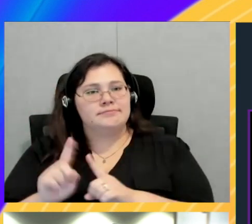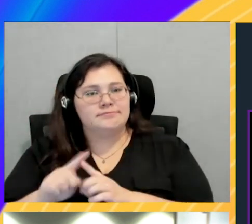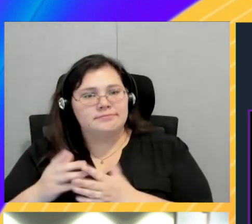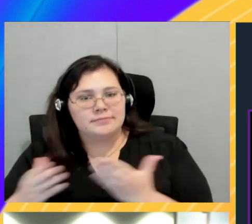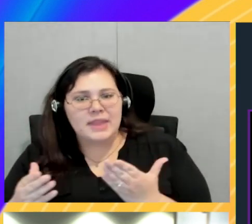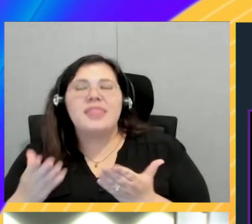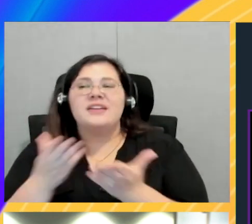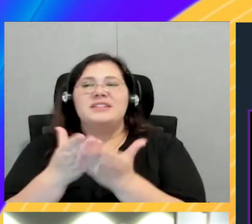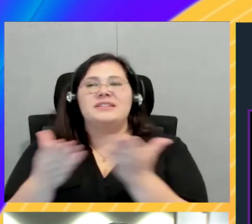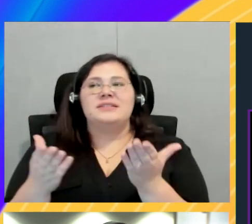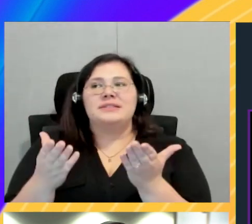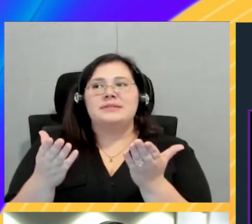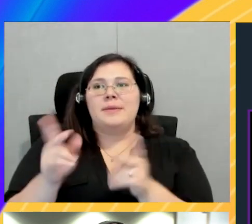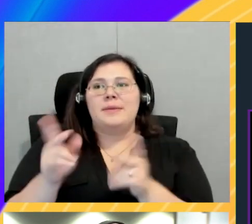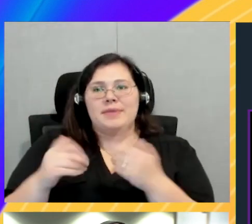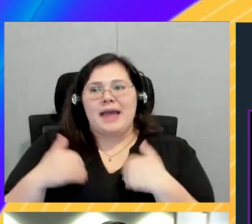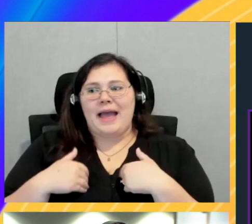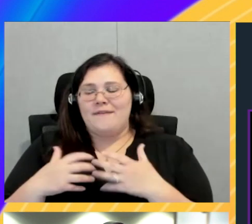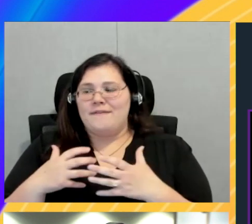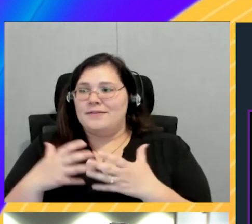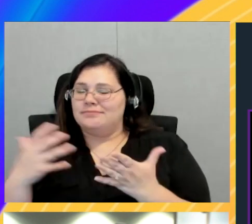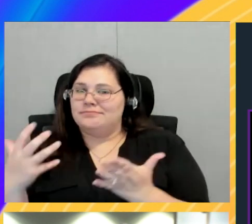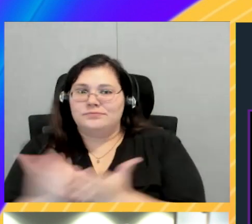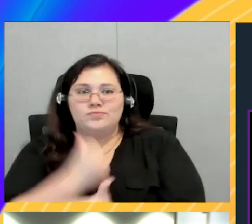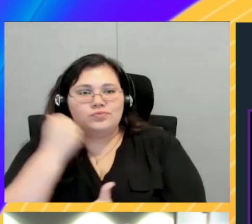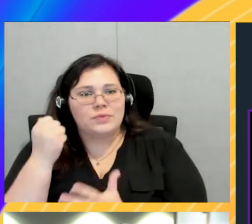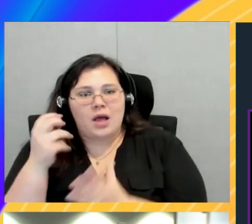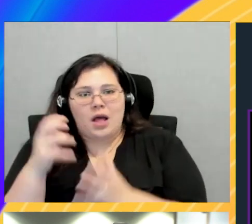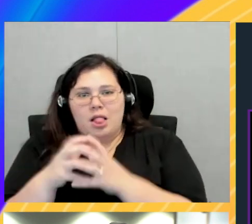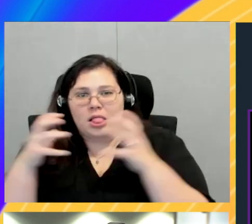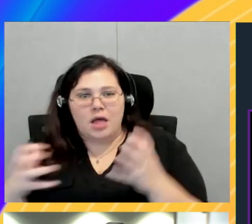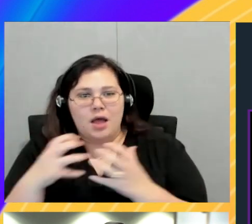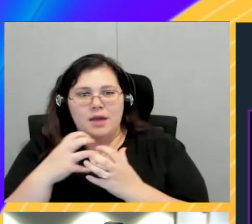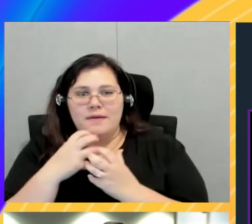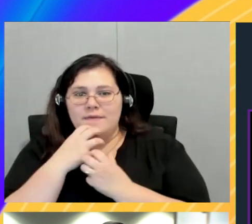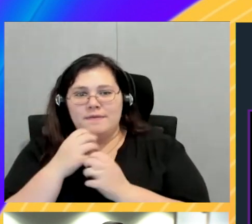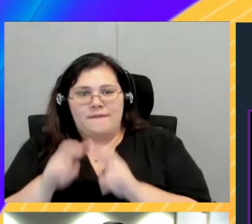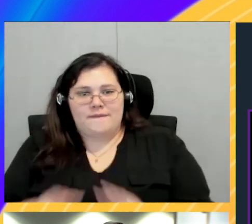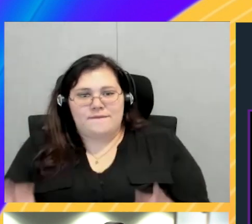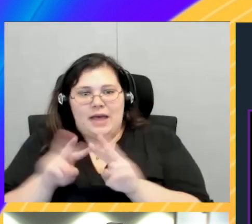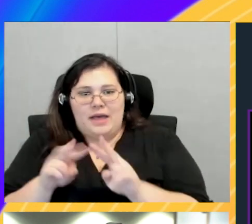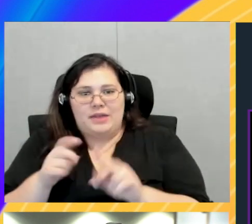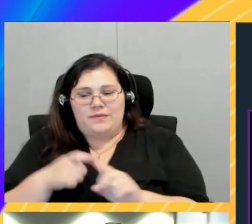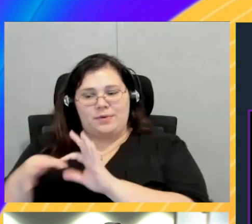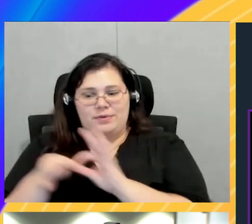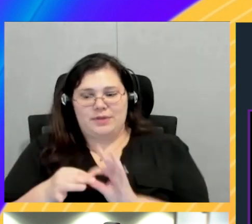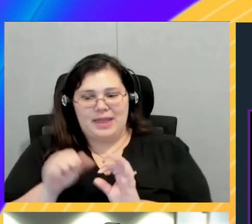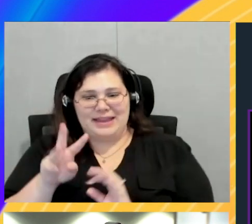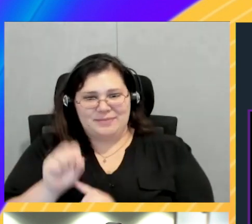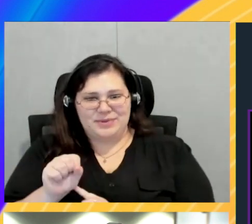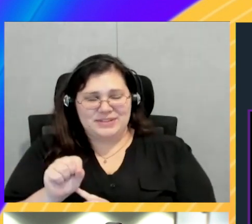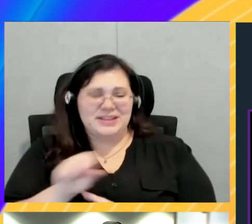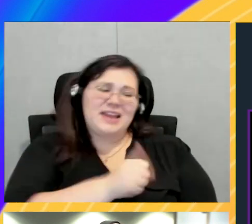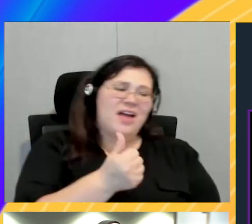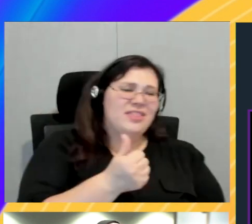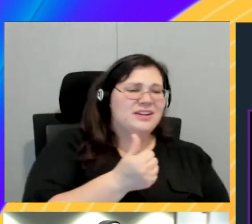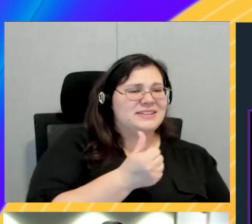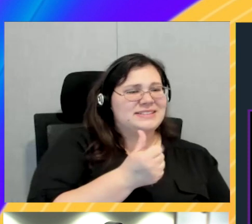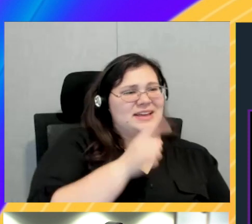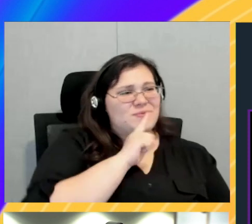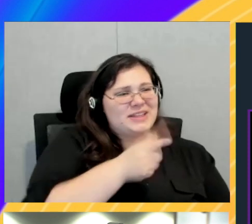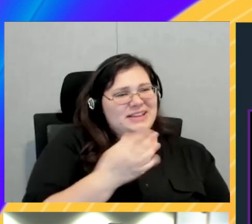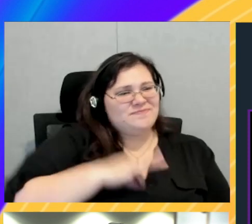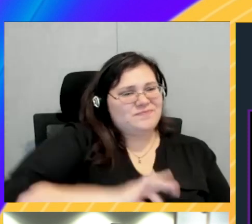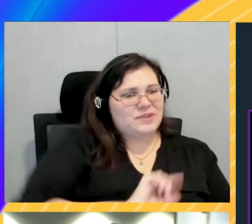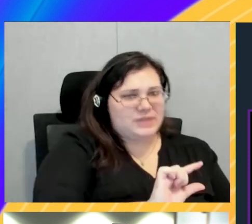their relationship with AWS, and there are ones that get less value with their relationship with AWS. And one of the commonalities is how